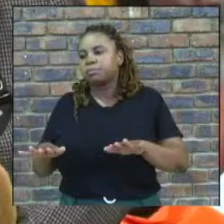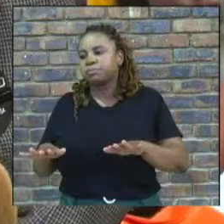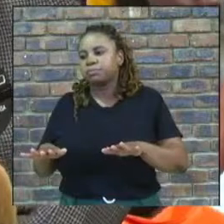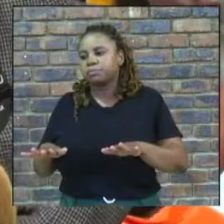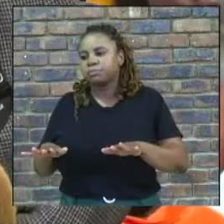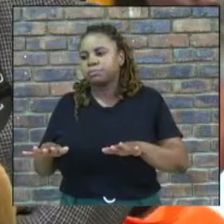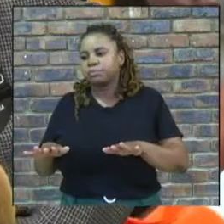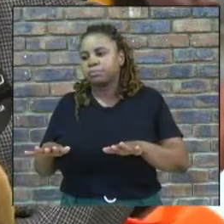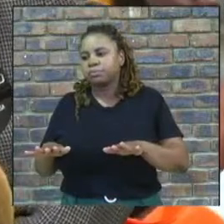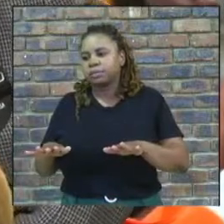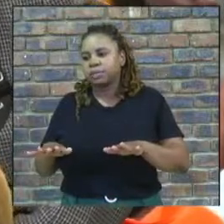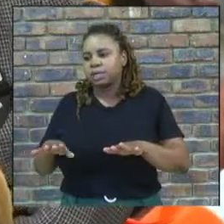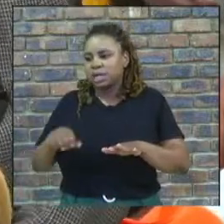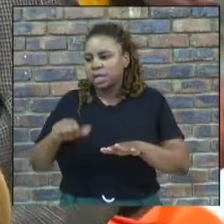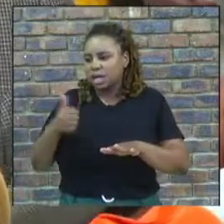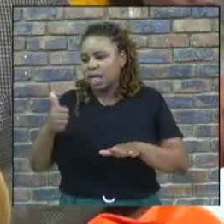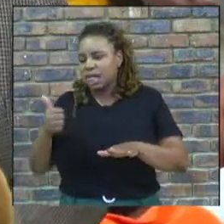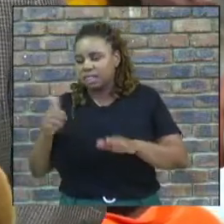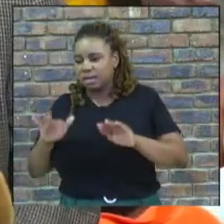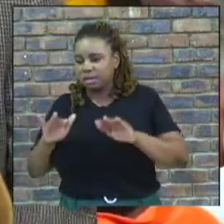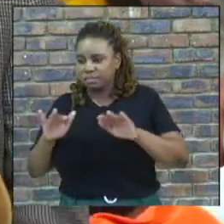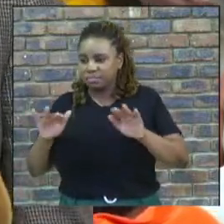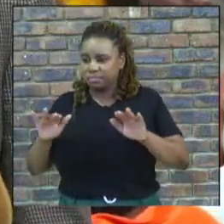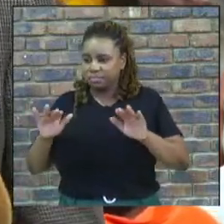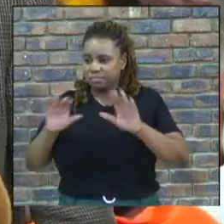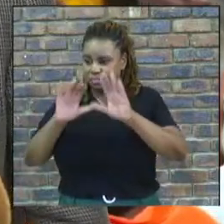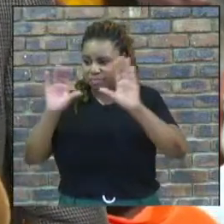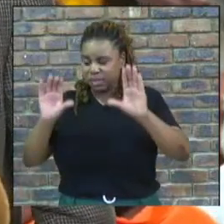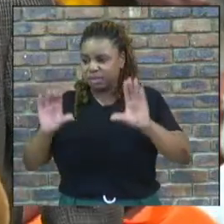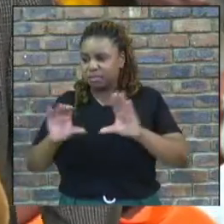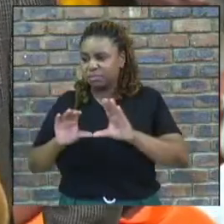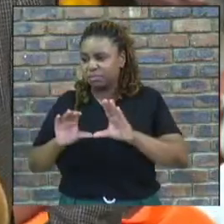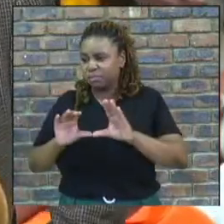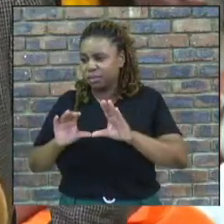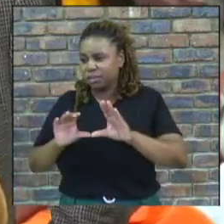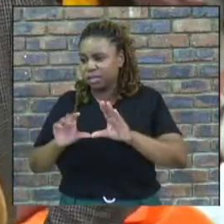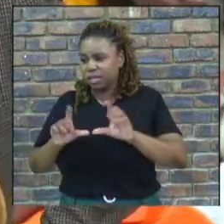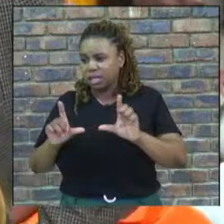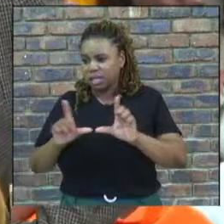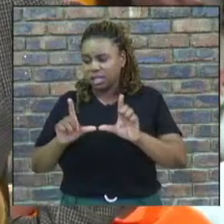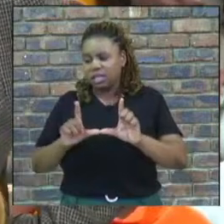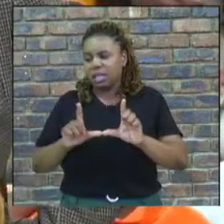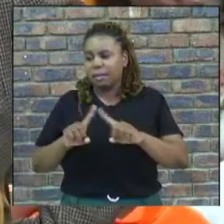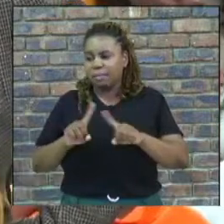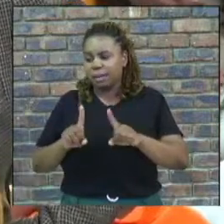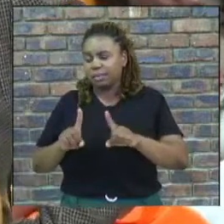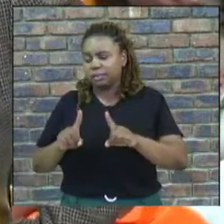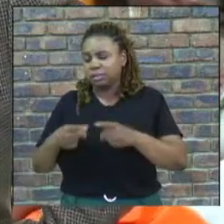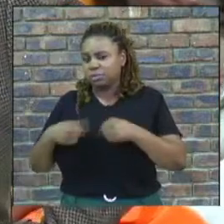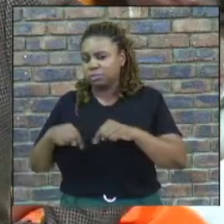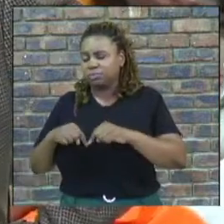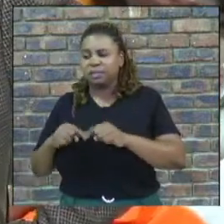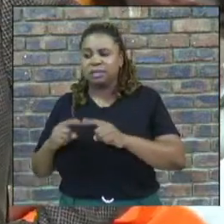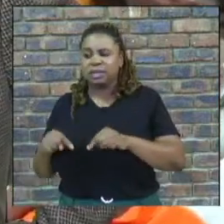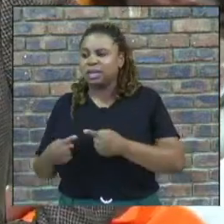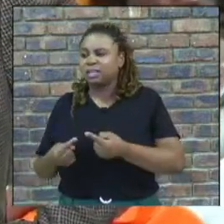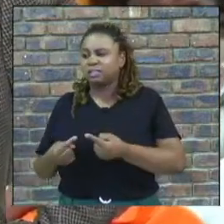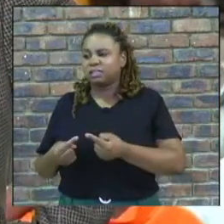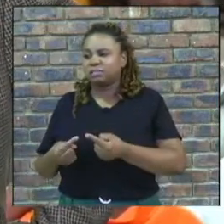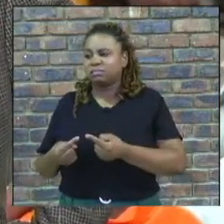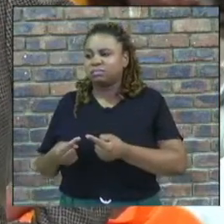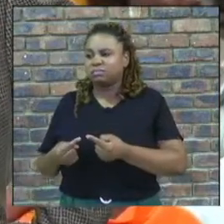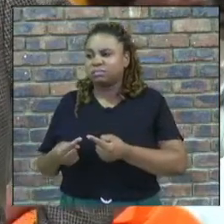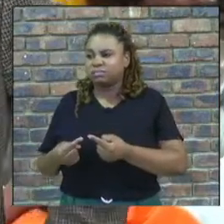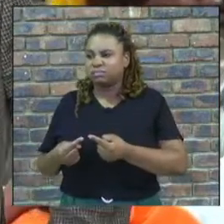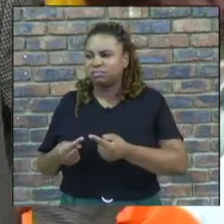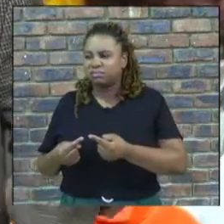aba certificate, but in terms of ukuthi bathola ama permit ikusese umnqanza ukuthi abantu abathola ama permit, and then